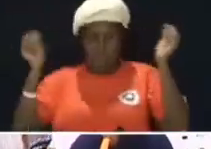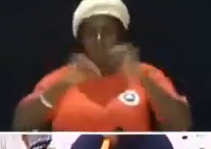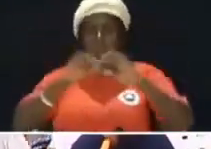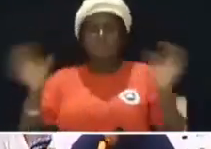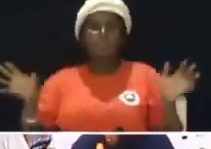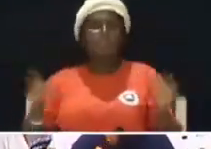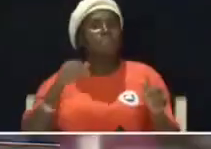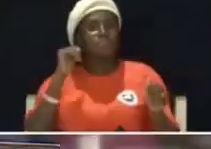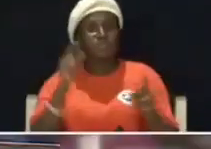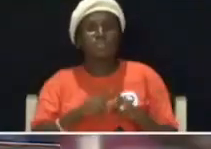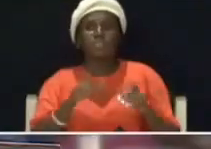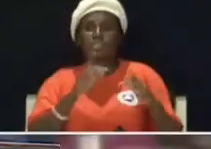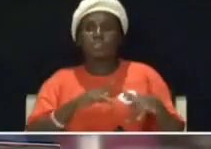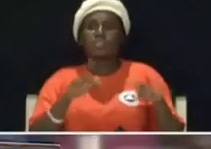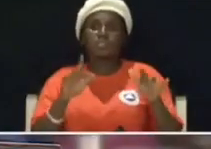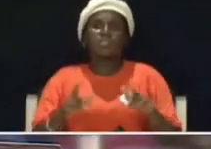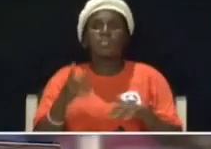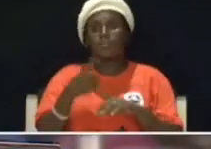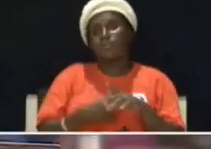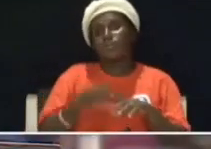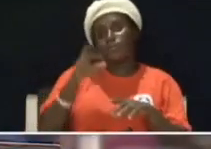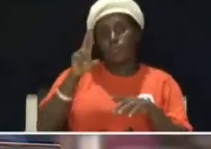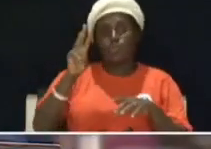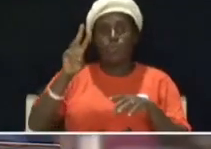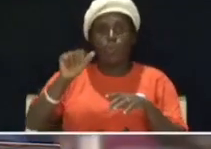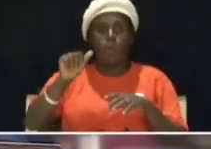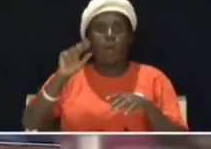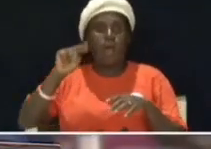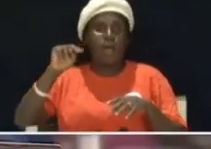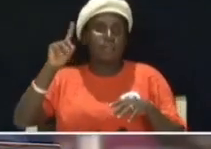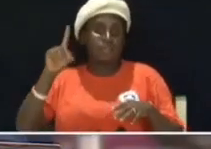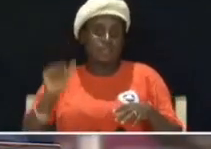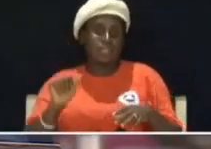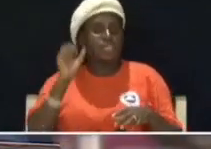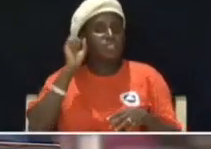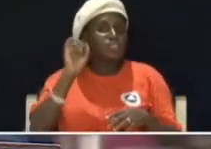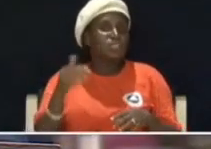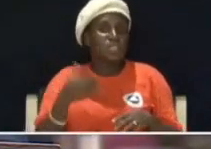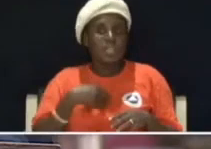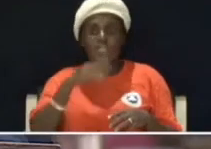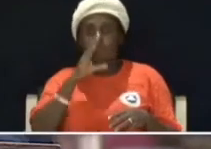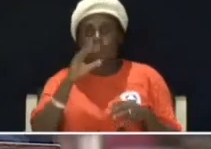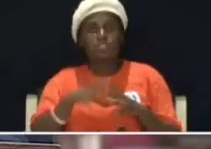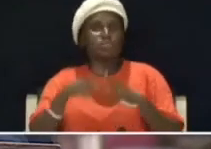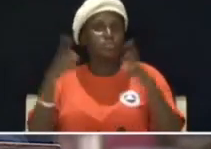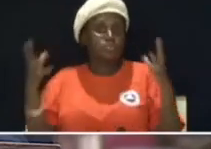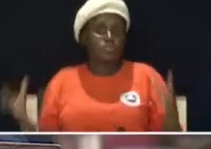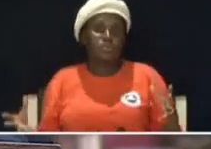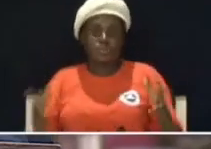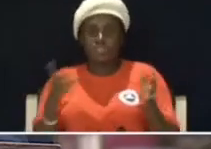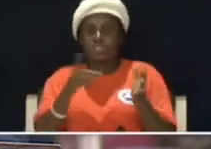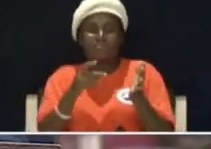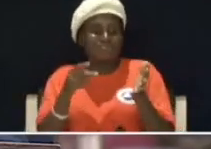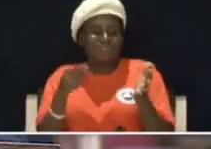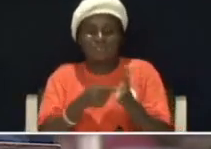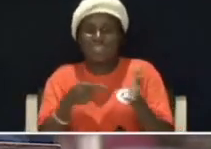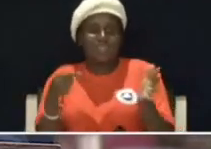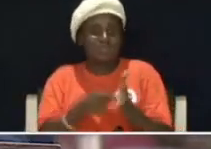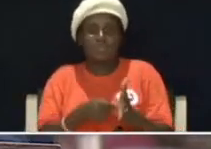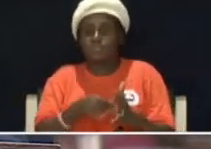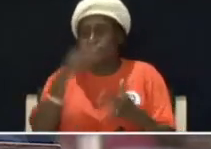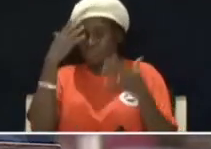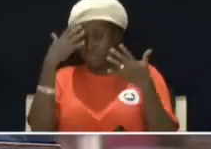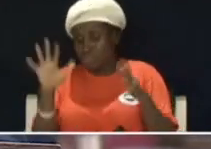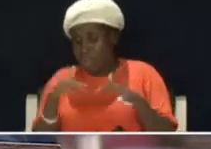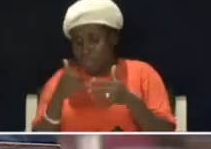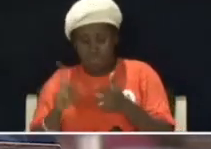Sister Mercy Alimi from Rwanda. She had been in so much debt and did not know how to come out of it.